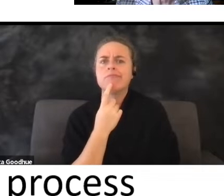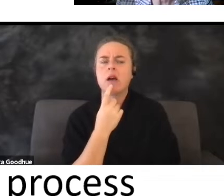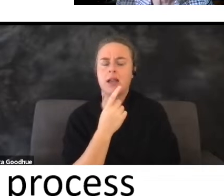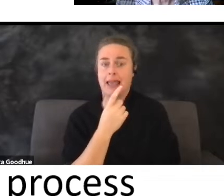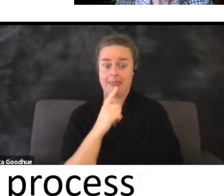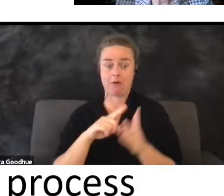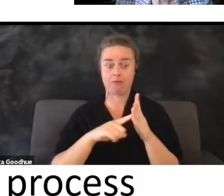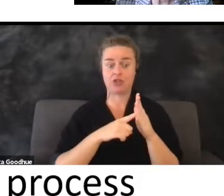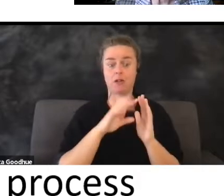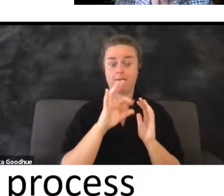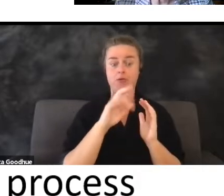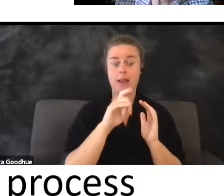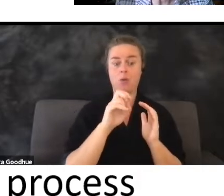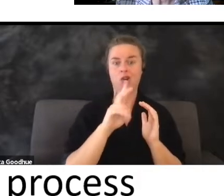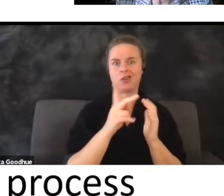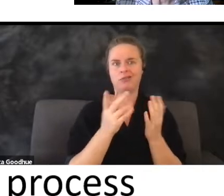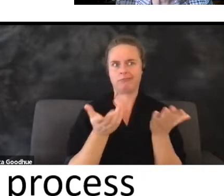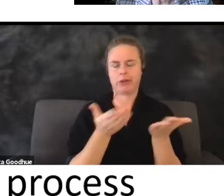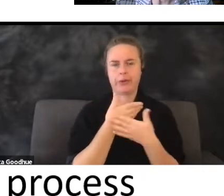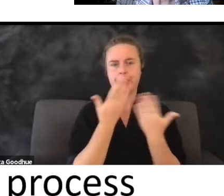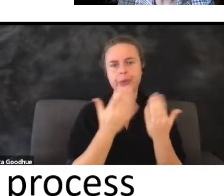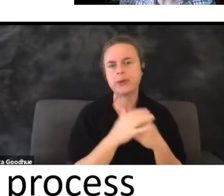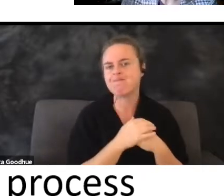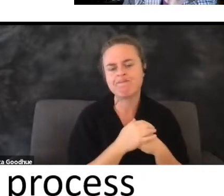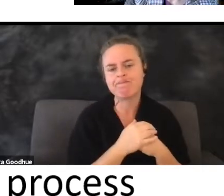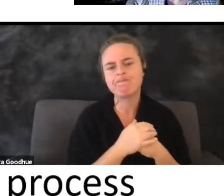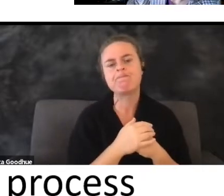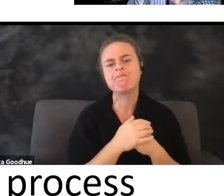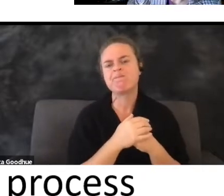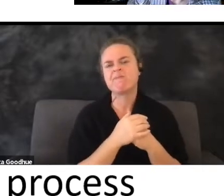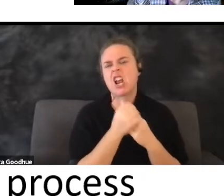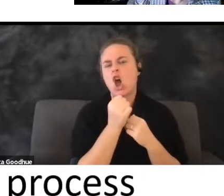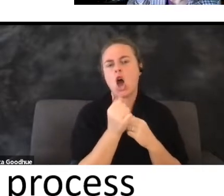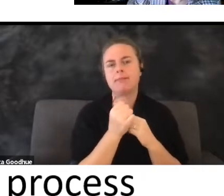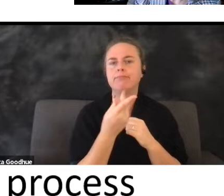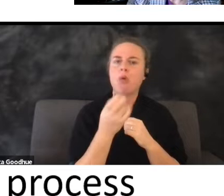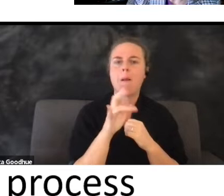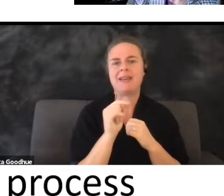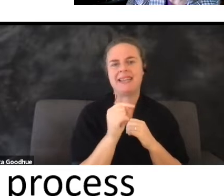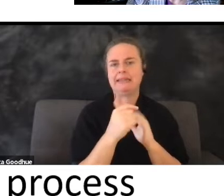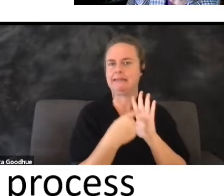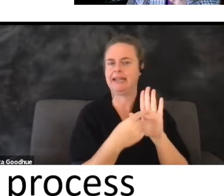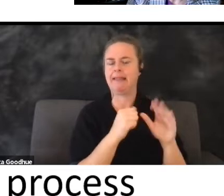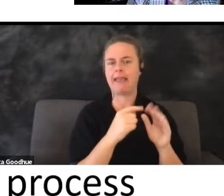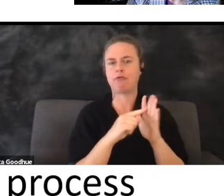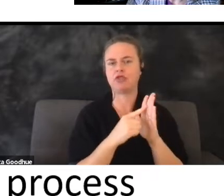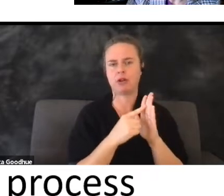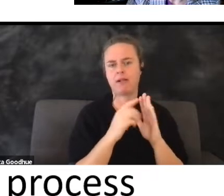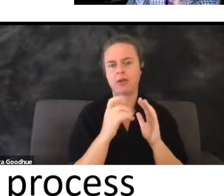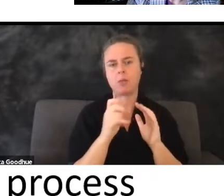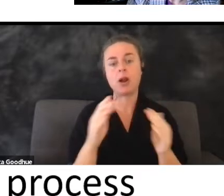in the original framework. And then also just an understated role of how important system